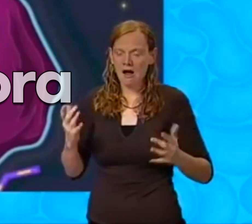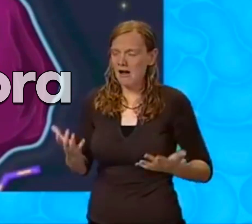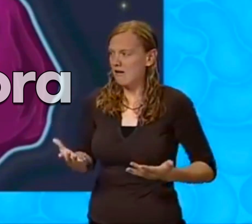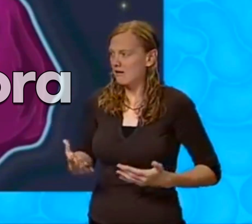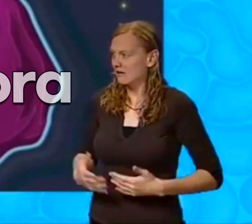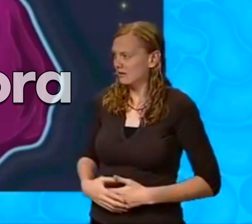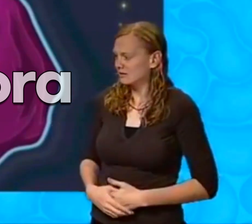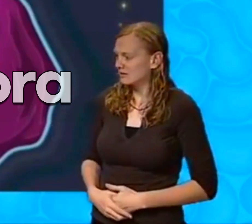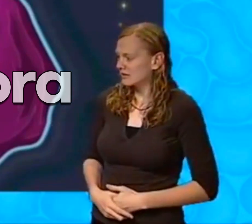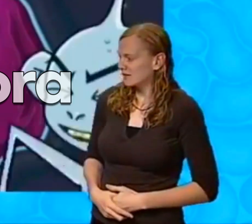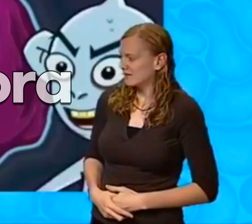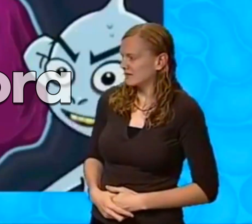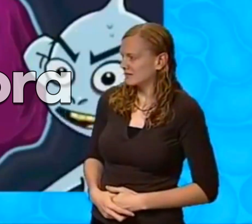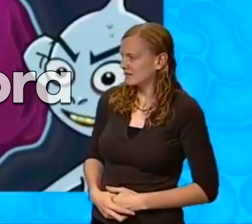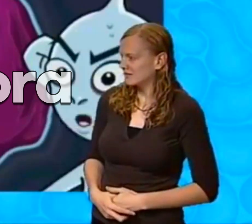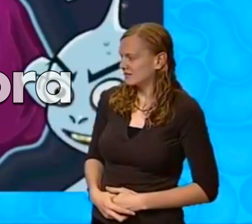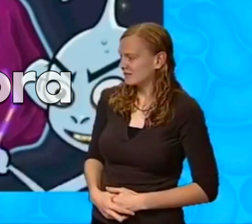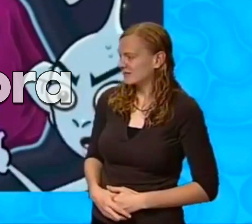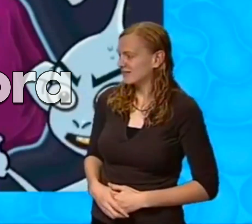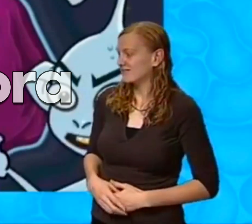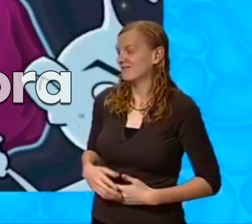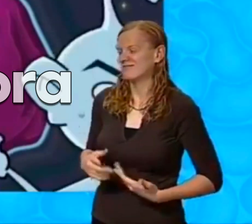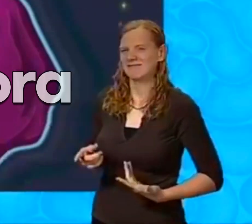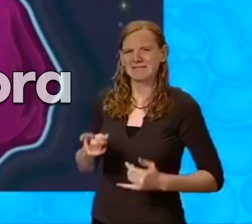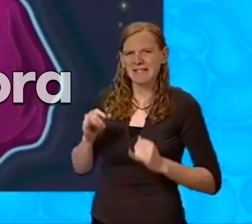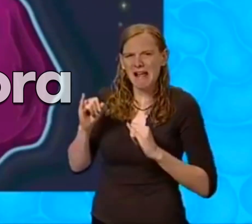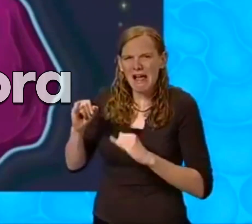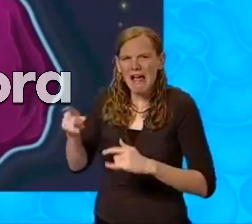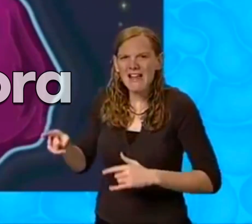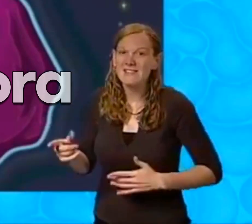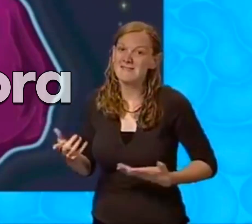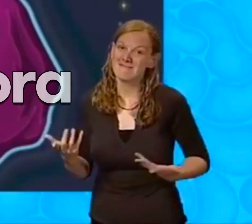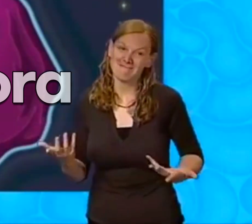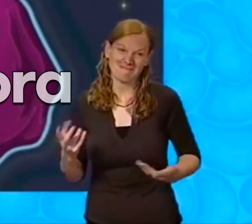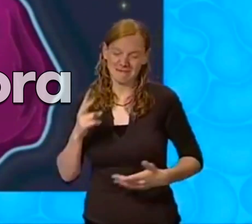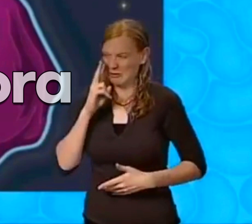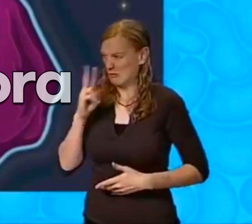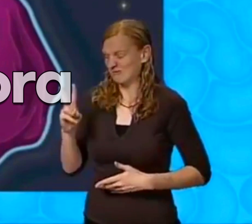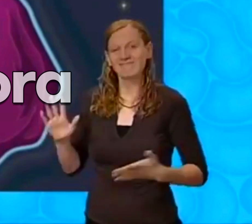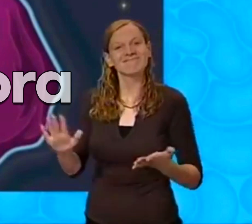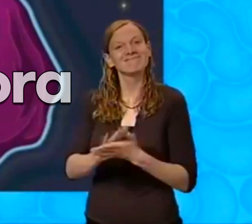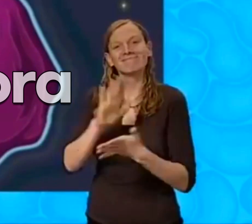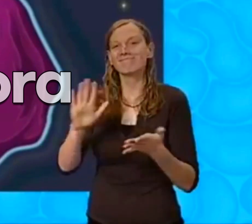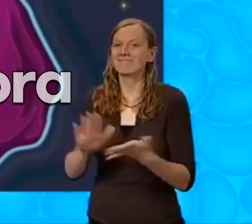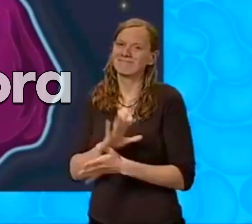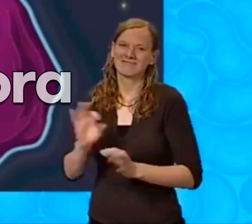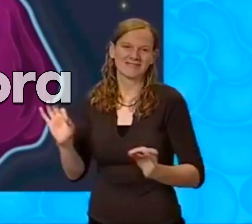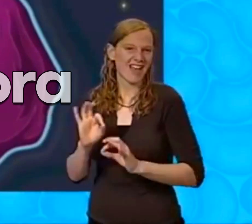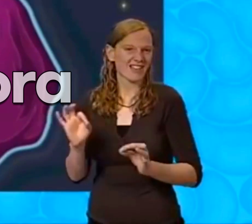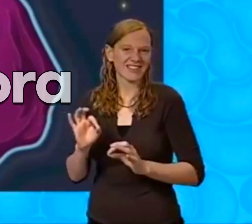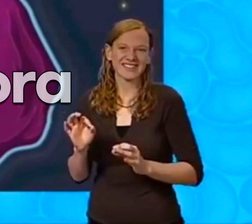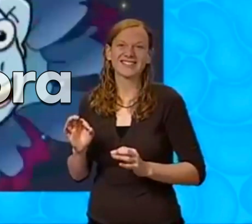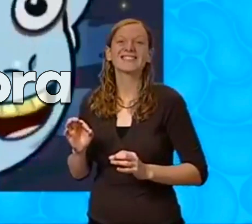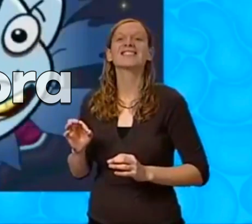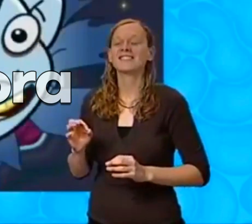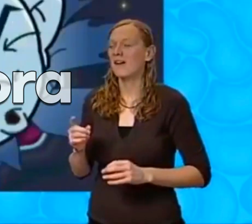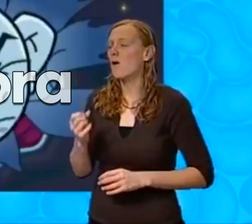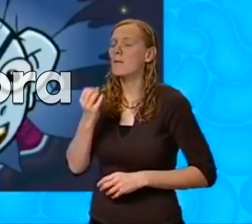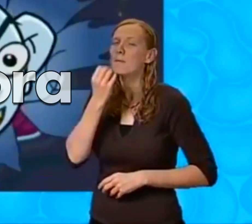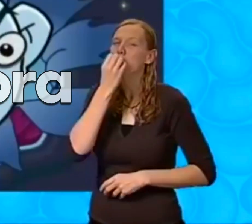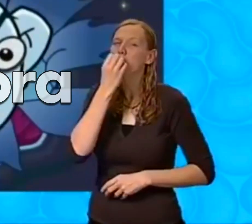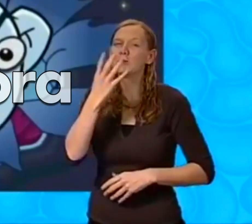Nothing to look at. Nothing to enjoy. Oh, what a beautiful place the Earth will be as